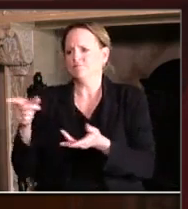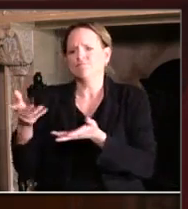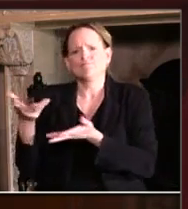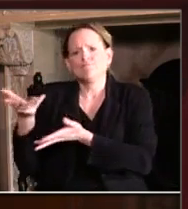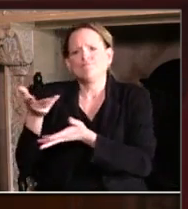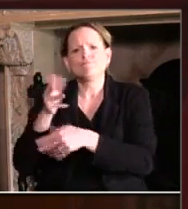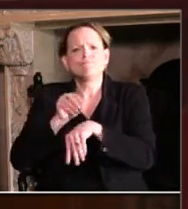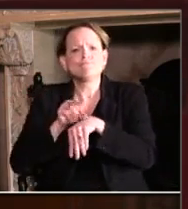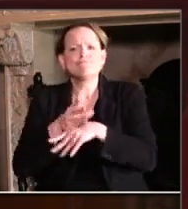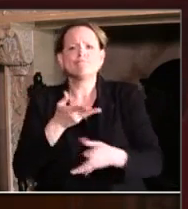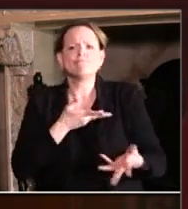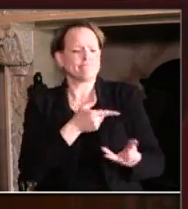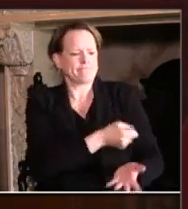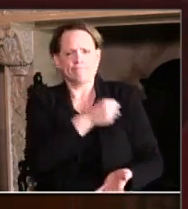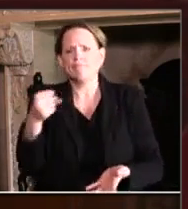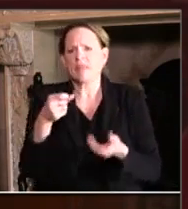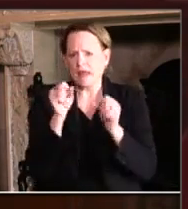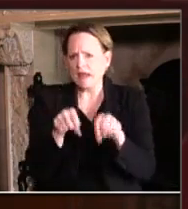to